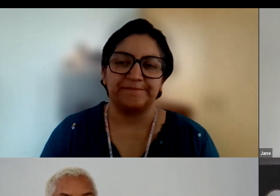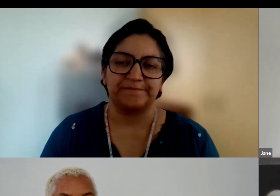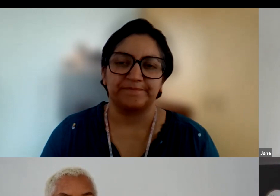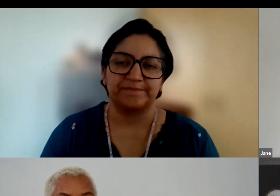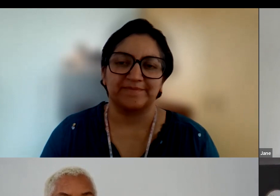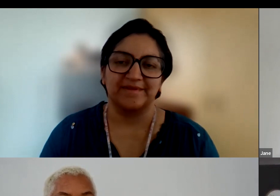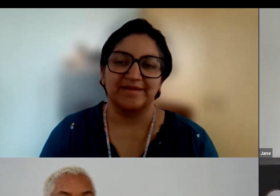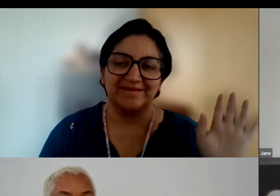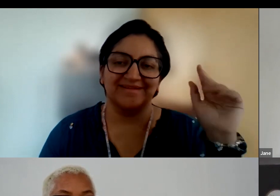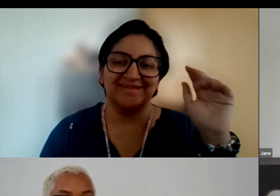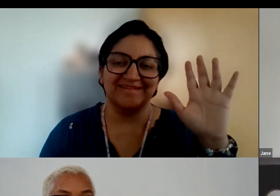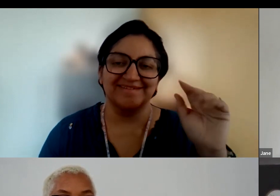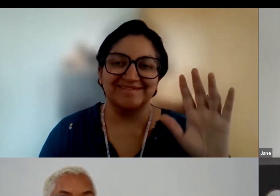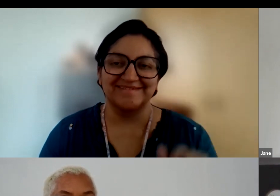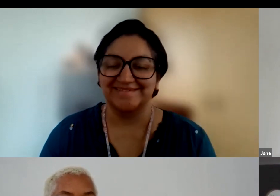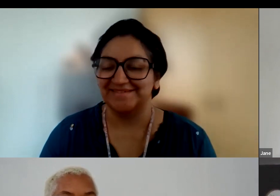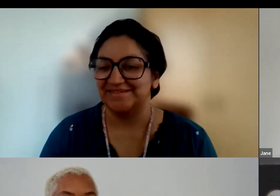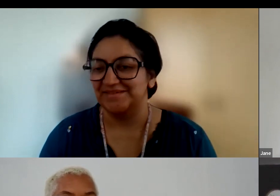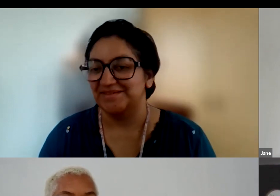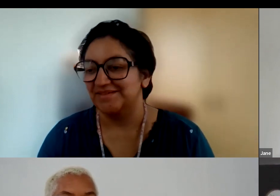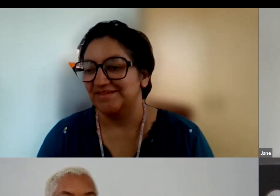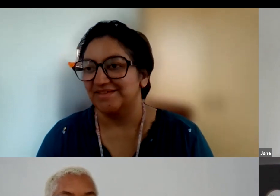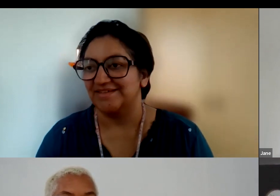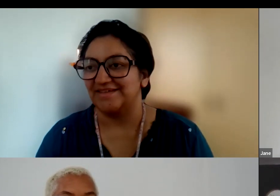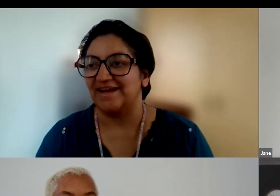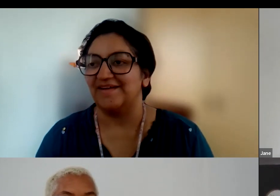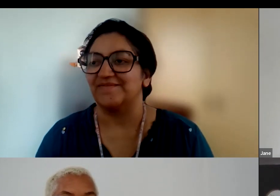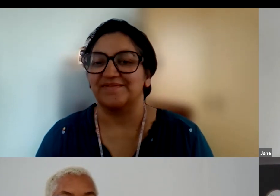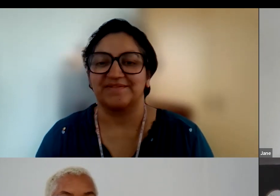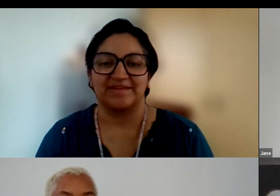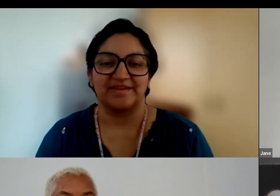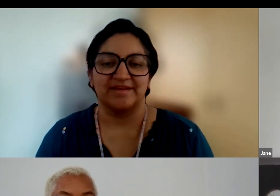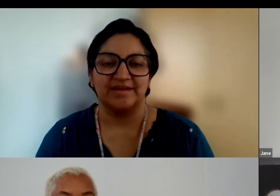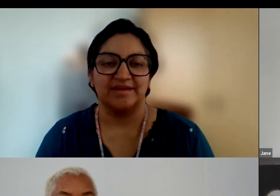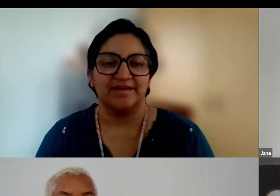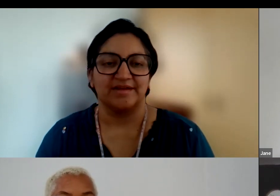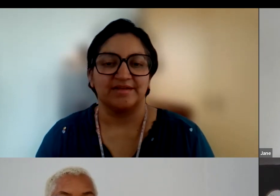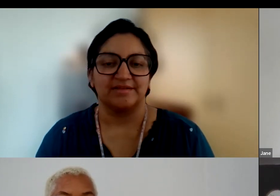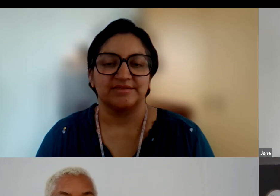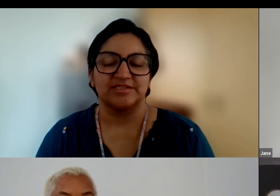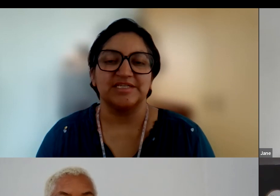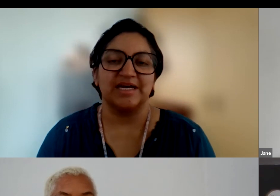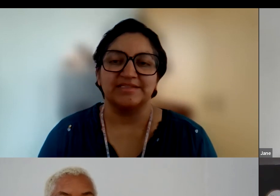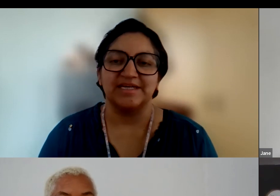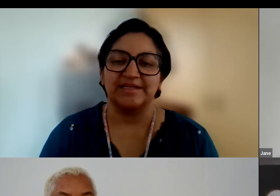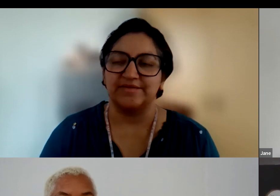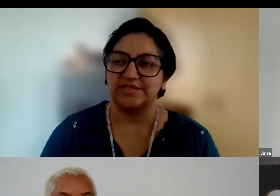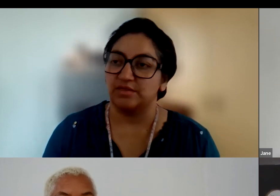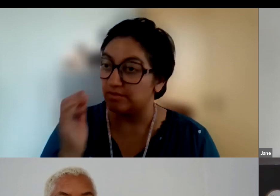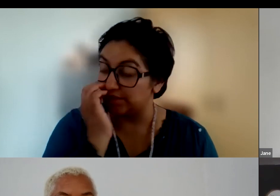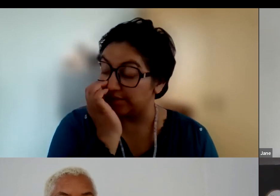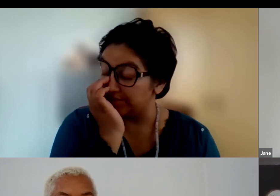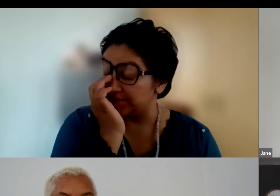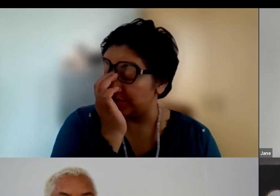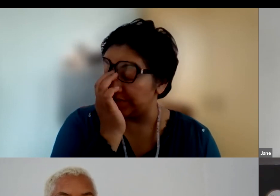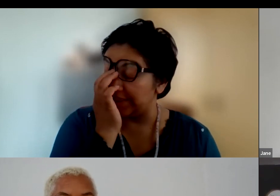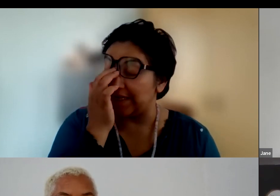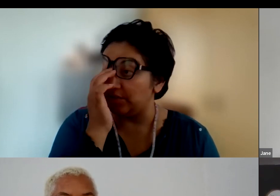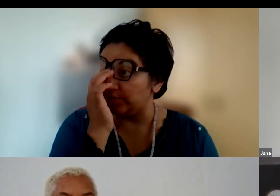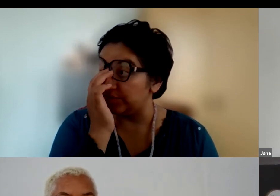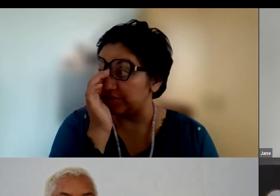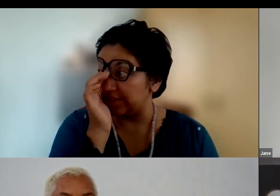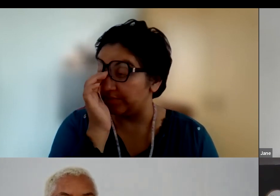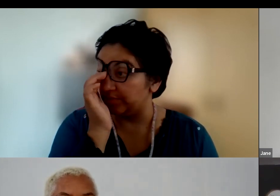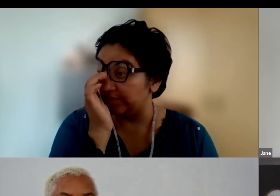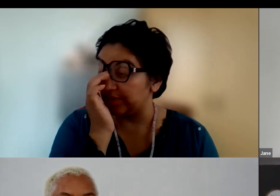Yeah. Can't see her just yet. Yeah. So Tanya, is Laura going to join in